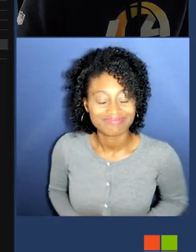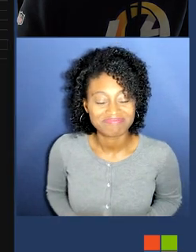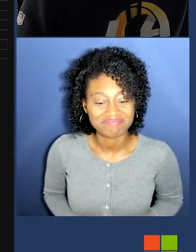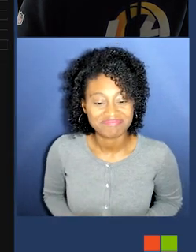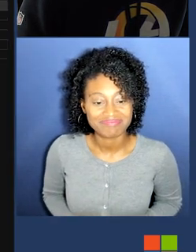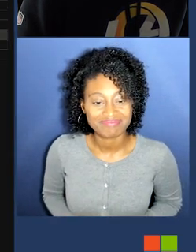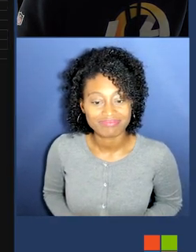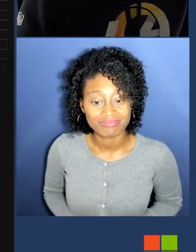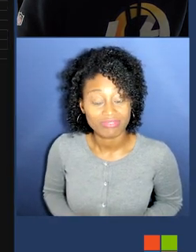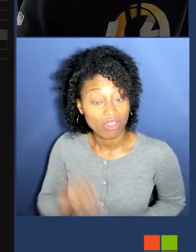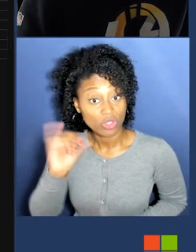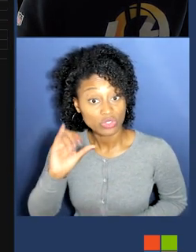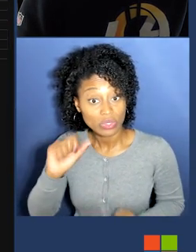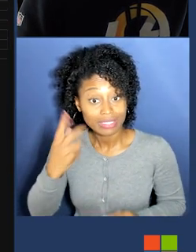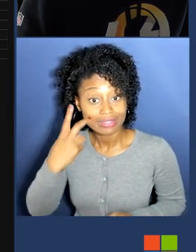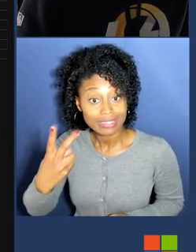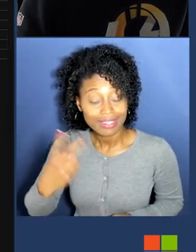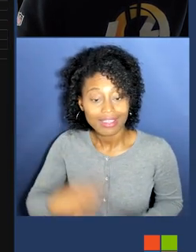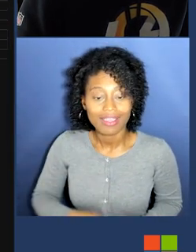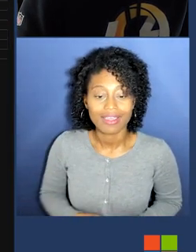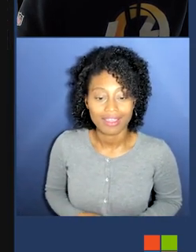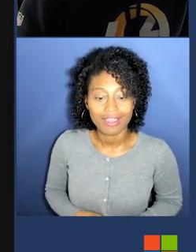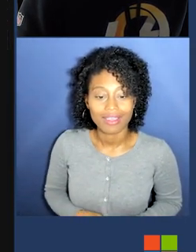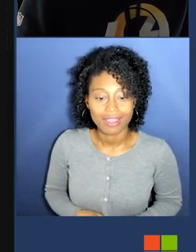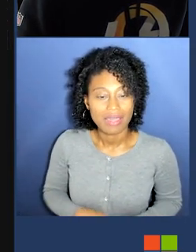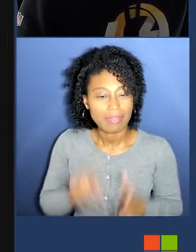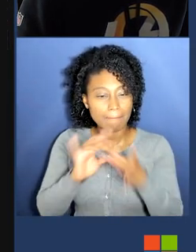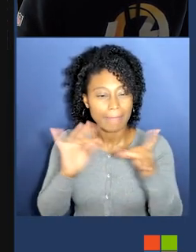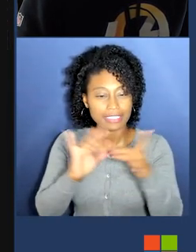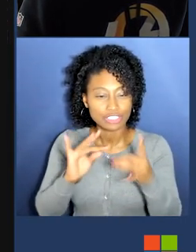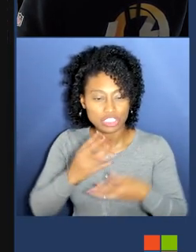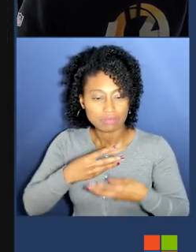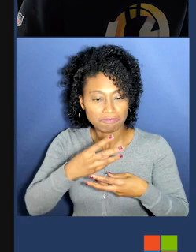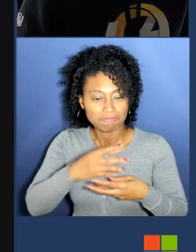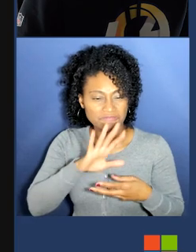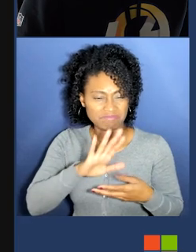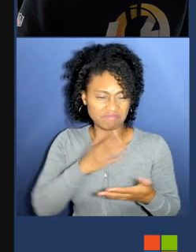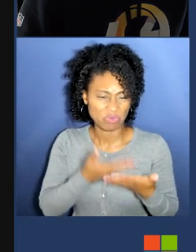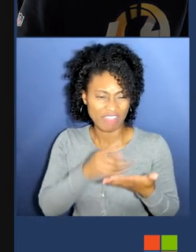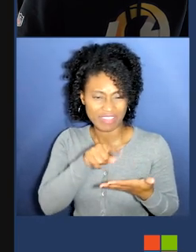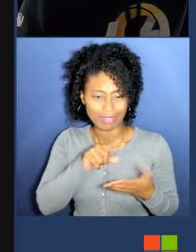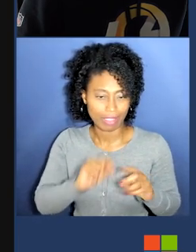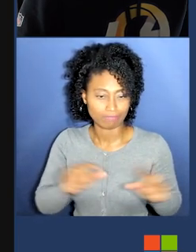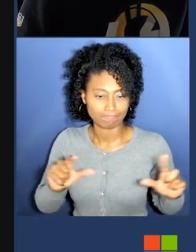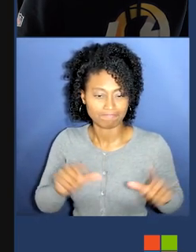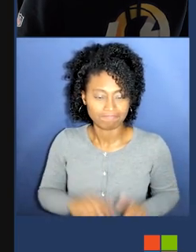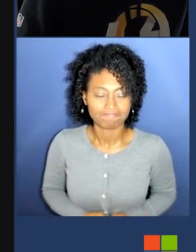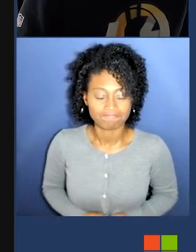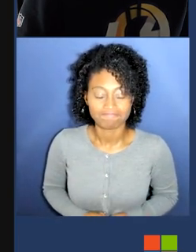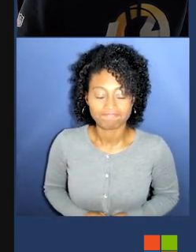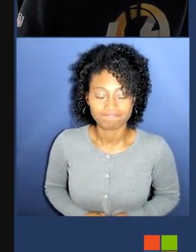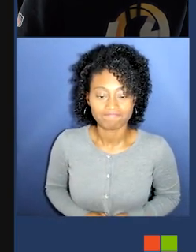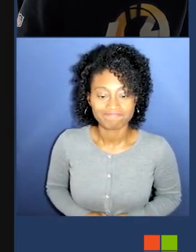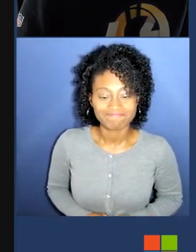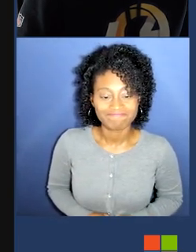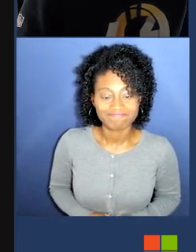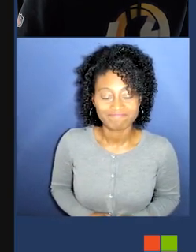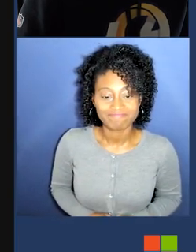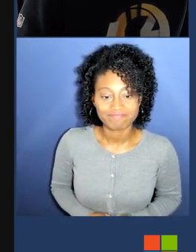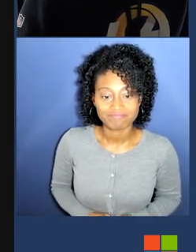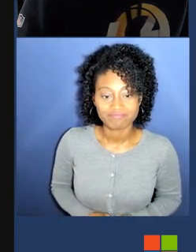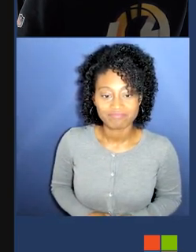So what you can also see is the messages coming in here. So, and they're immediately used. So